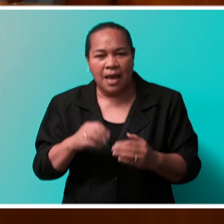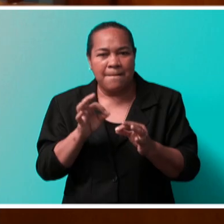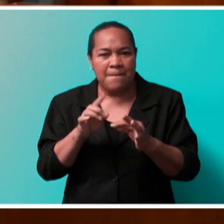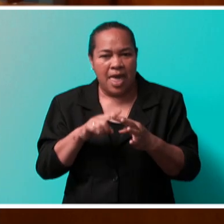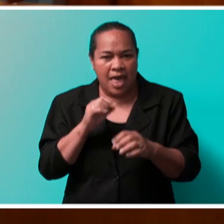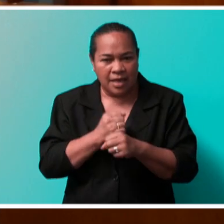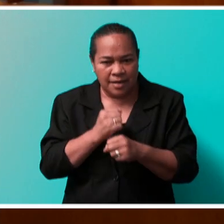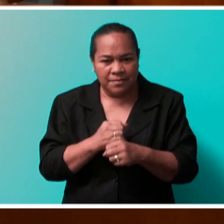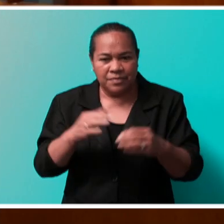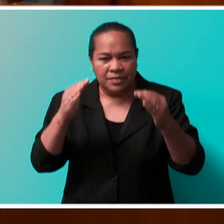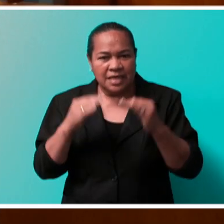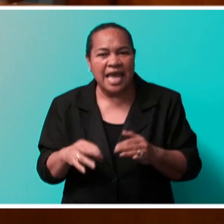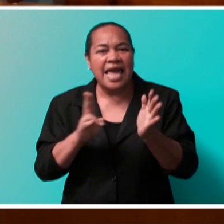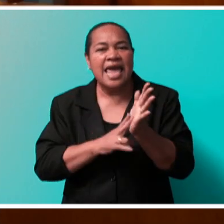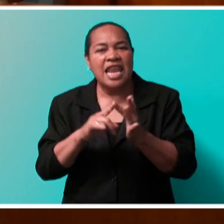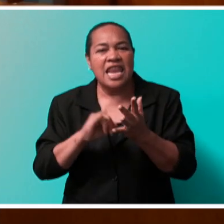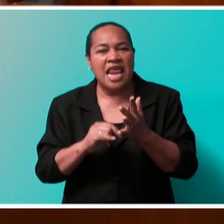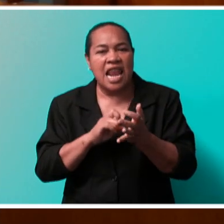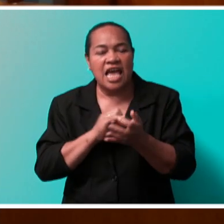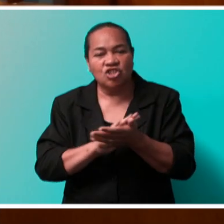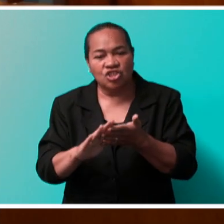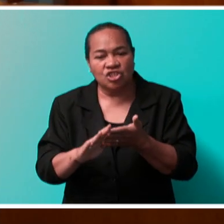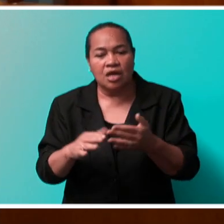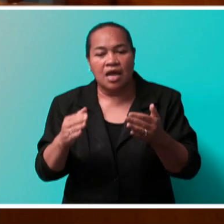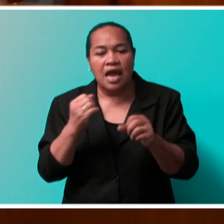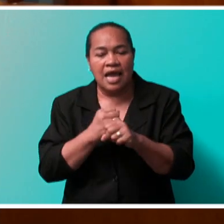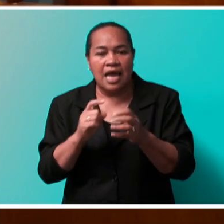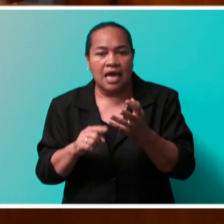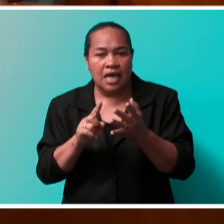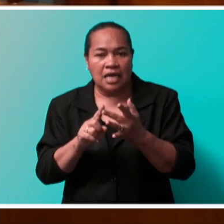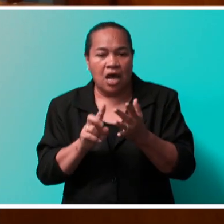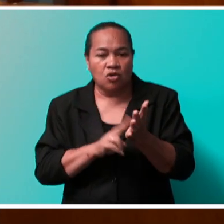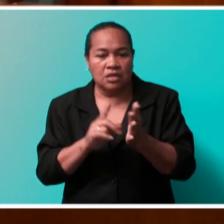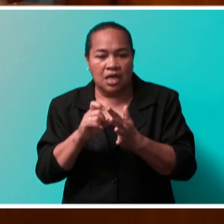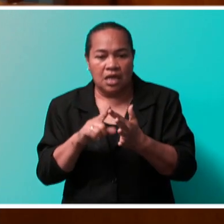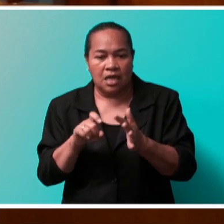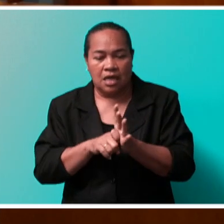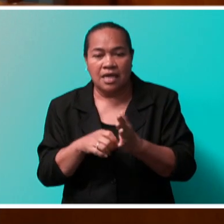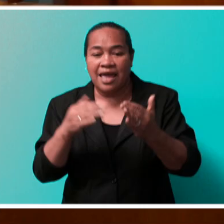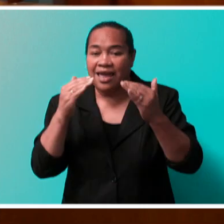Nilesh Gounder, and Ms. Merwalesi Nailekau.